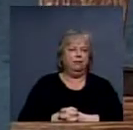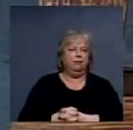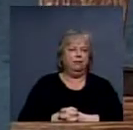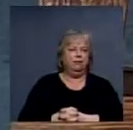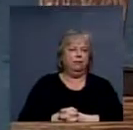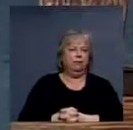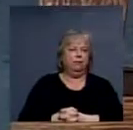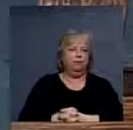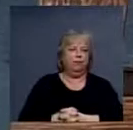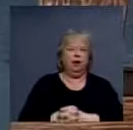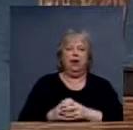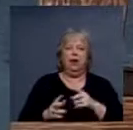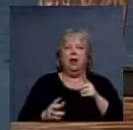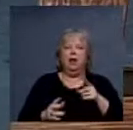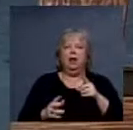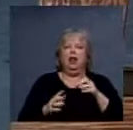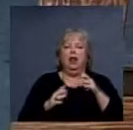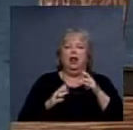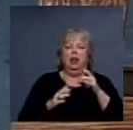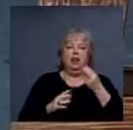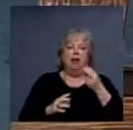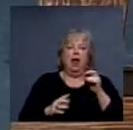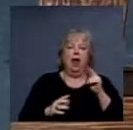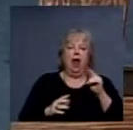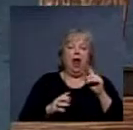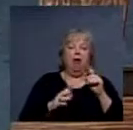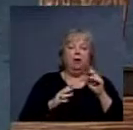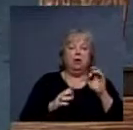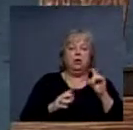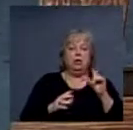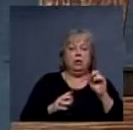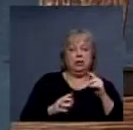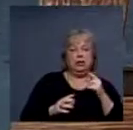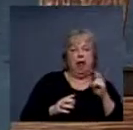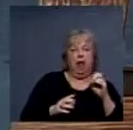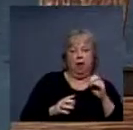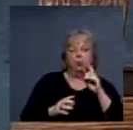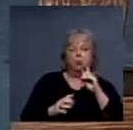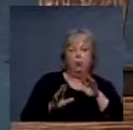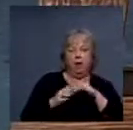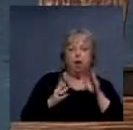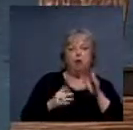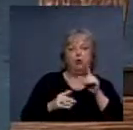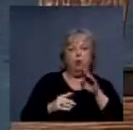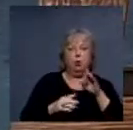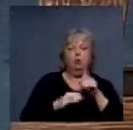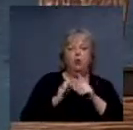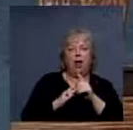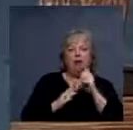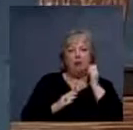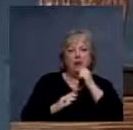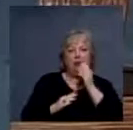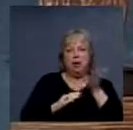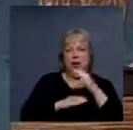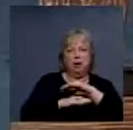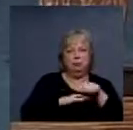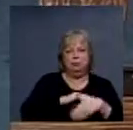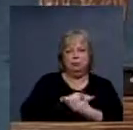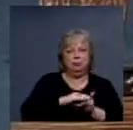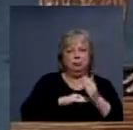the Hound Lounge is going to be operating 24 hours a day. And, you know,